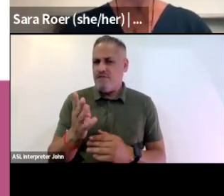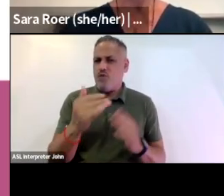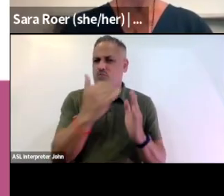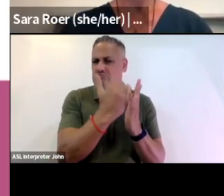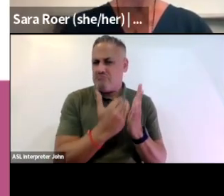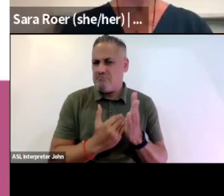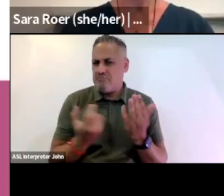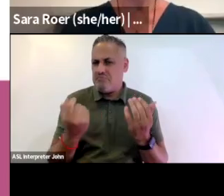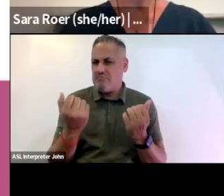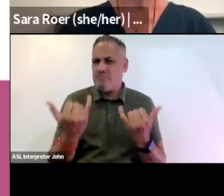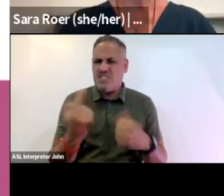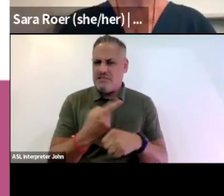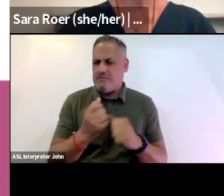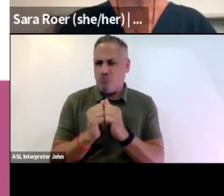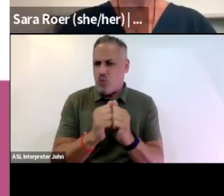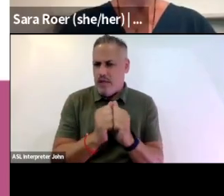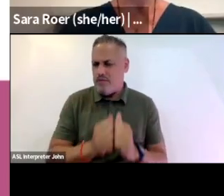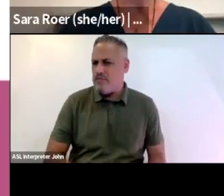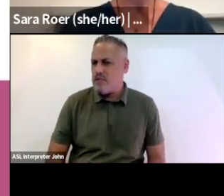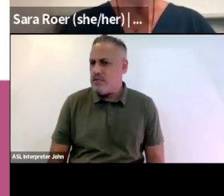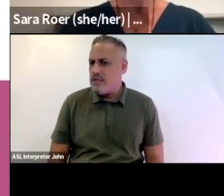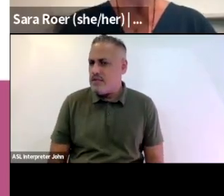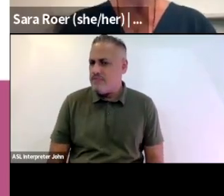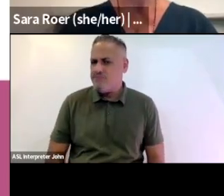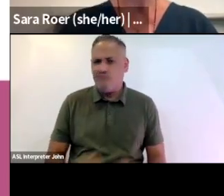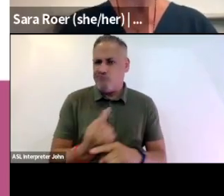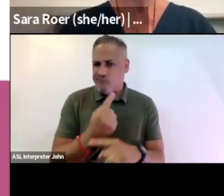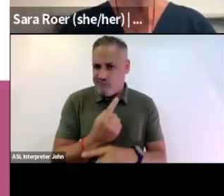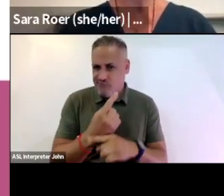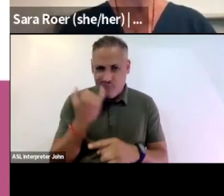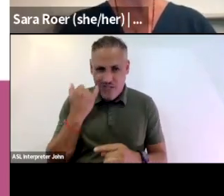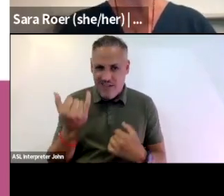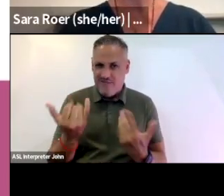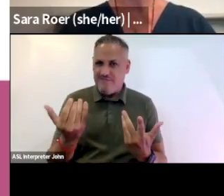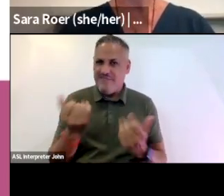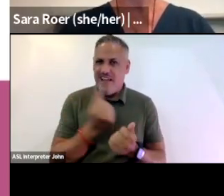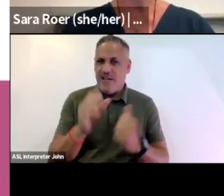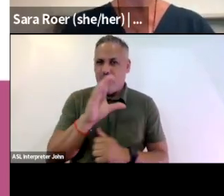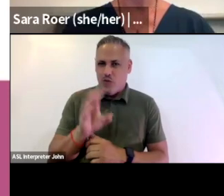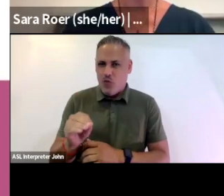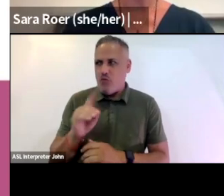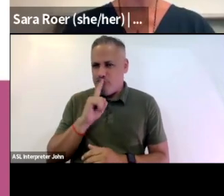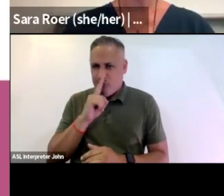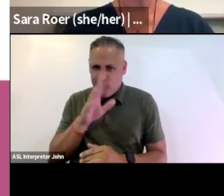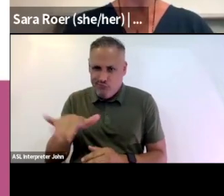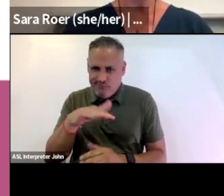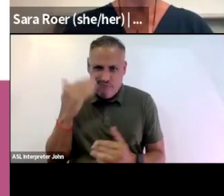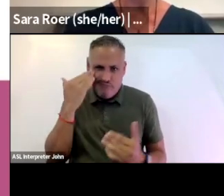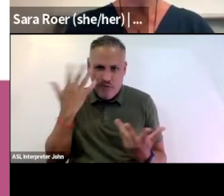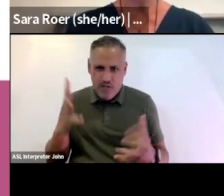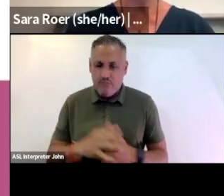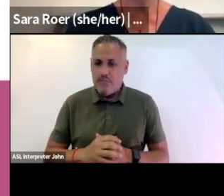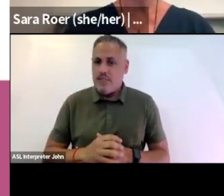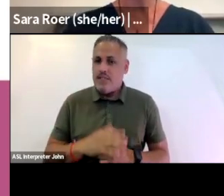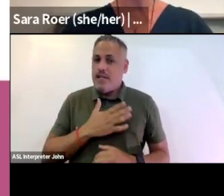for our time together here. Pretty regular if you've been on many Zooms, which I know that we all have. Please